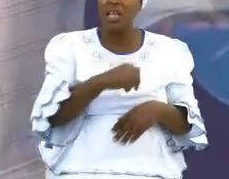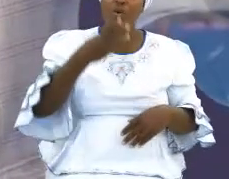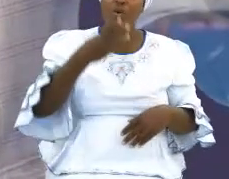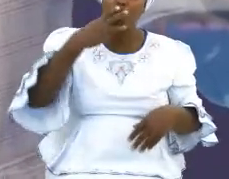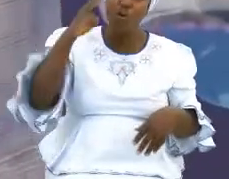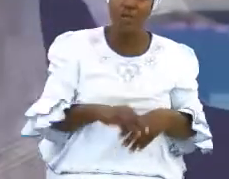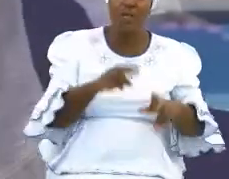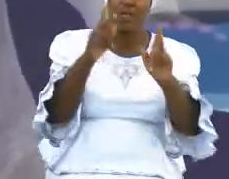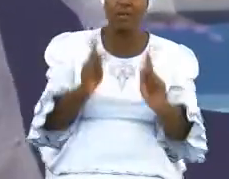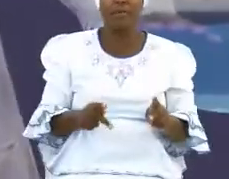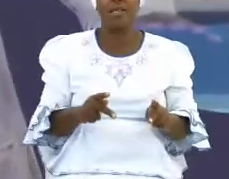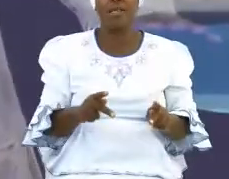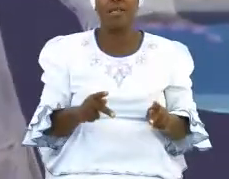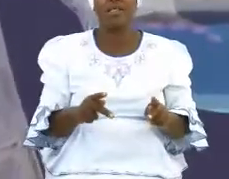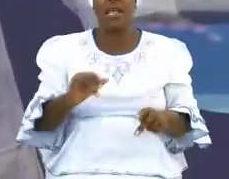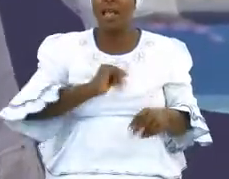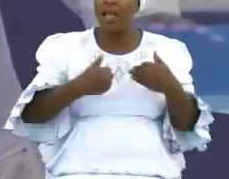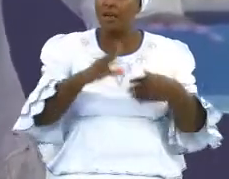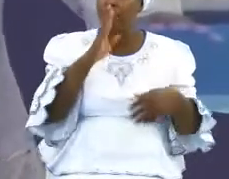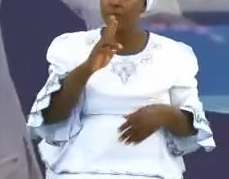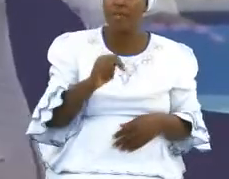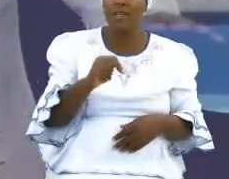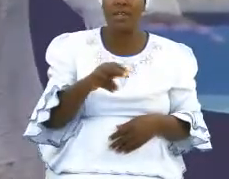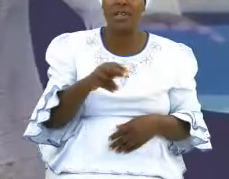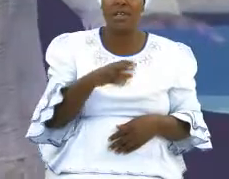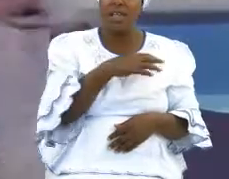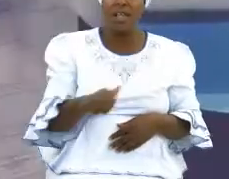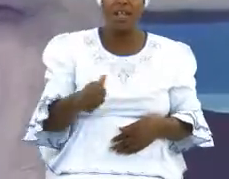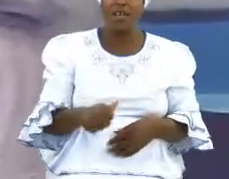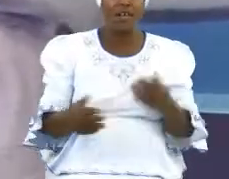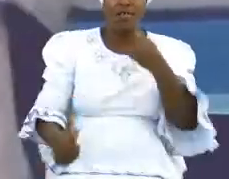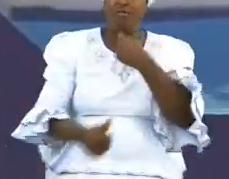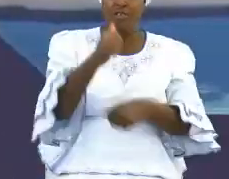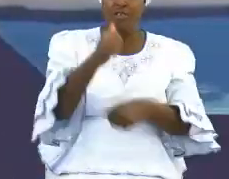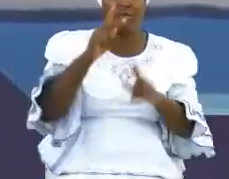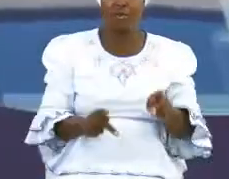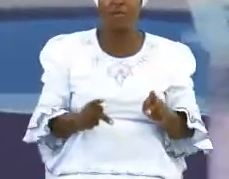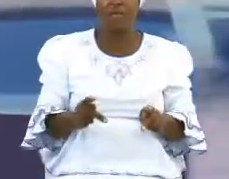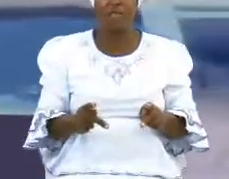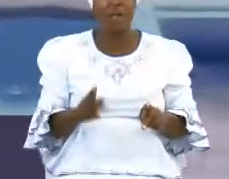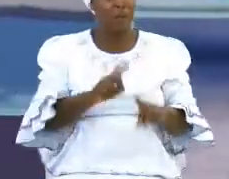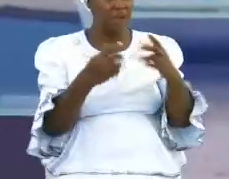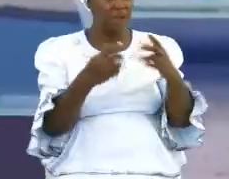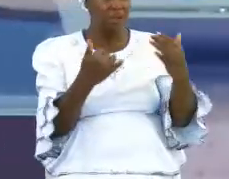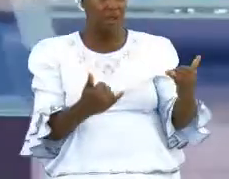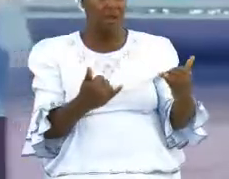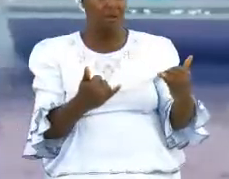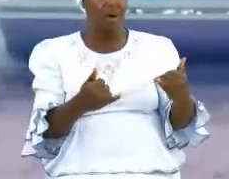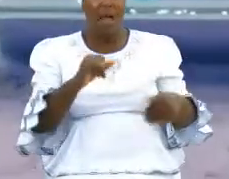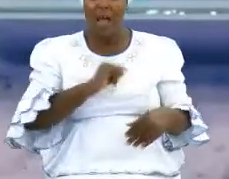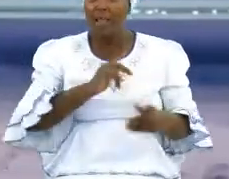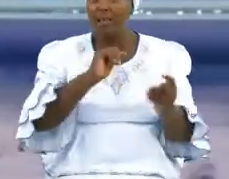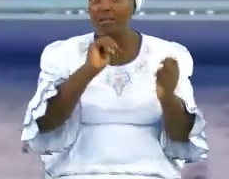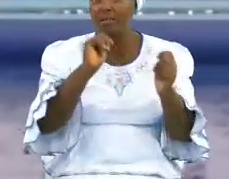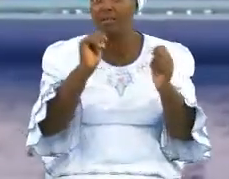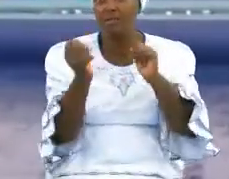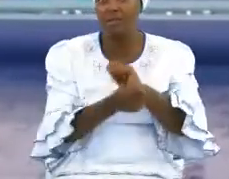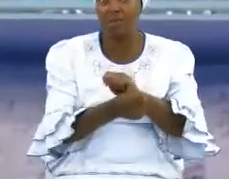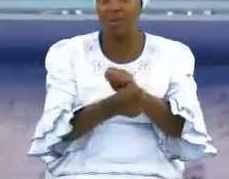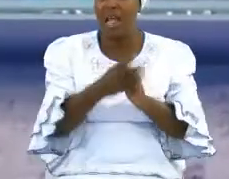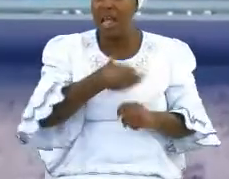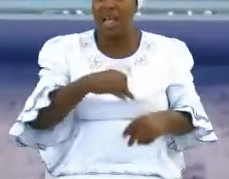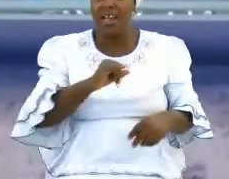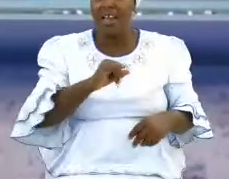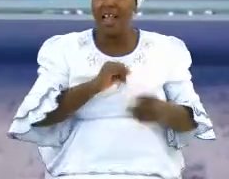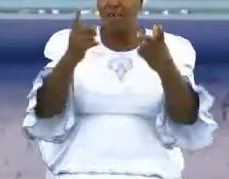person. I've been a dangerous person. But now I turn and I come to